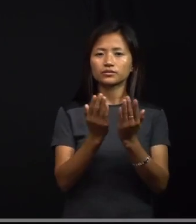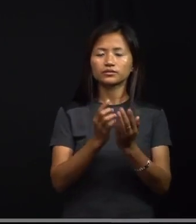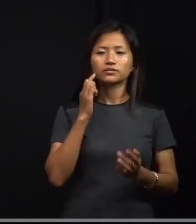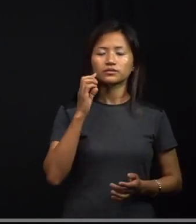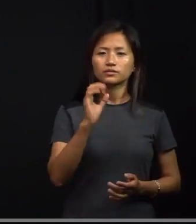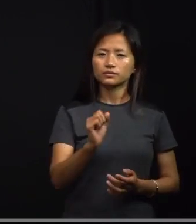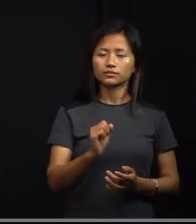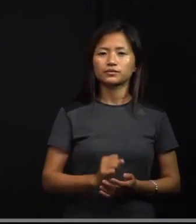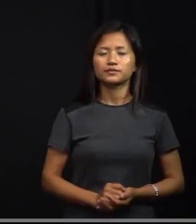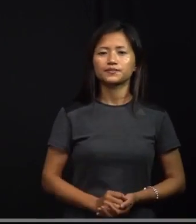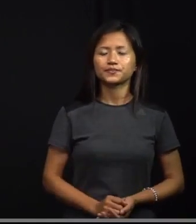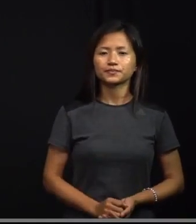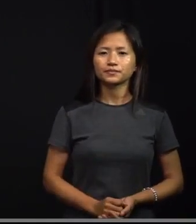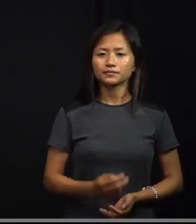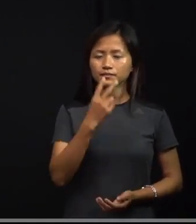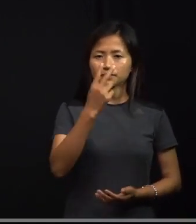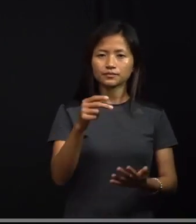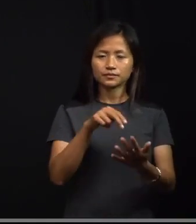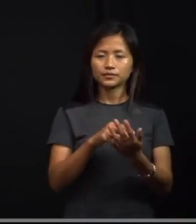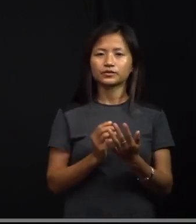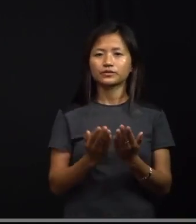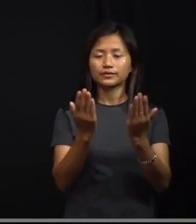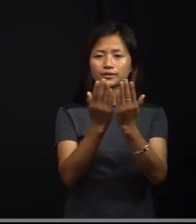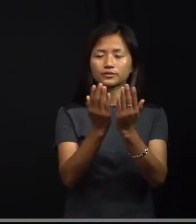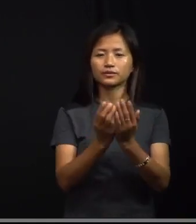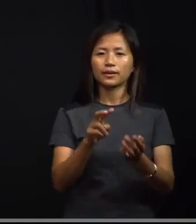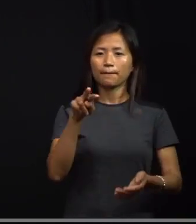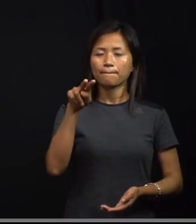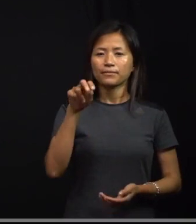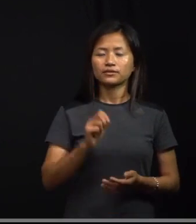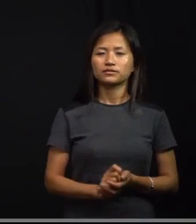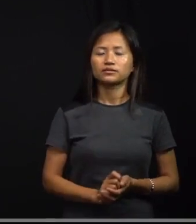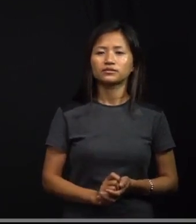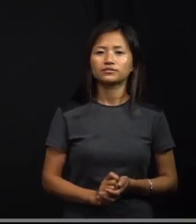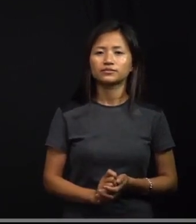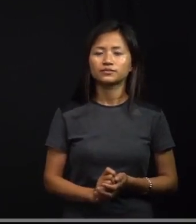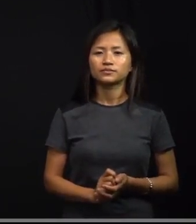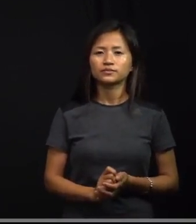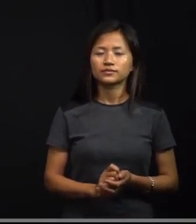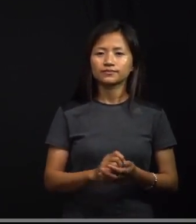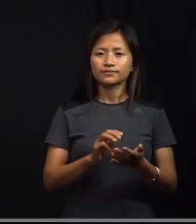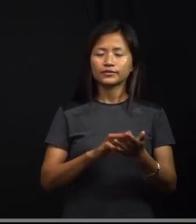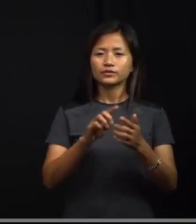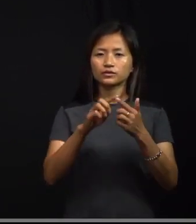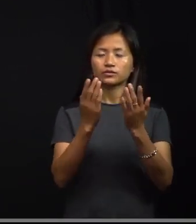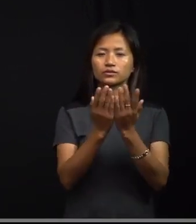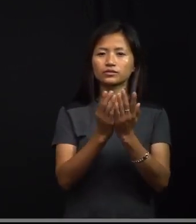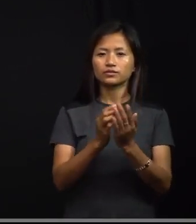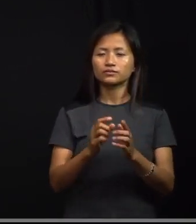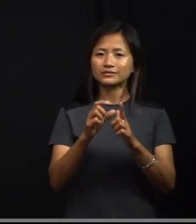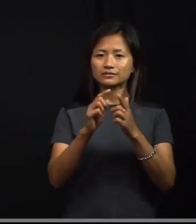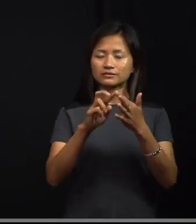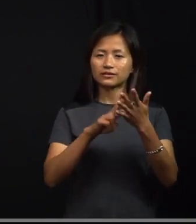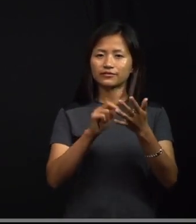important. And if you look into the textbook, they have given the meaning of education. So the meaning of education is derived